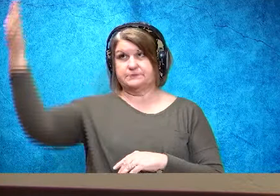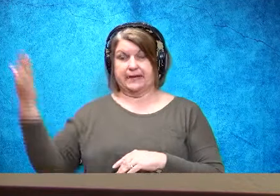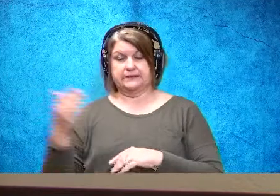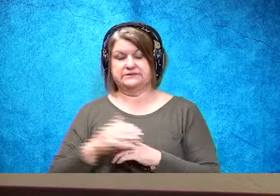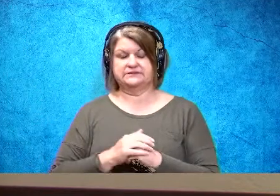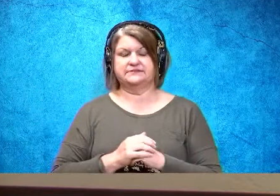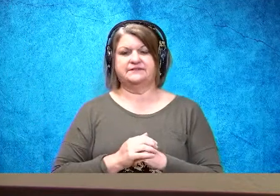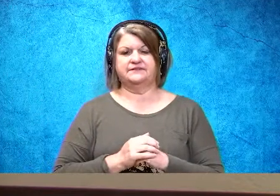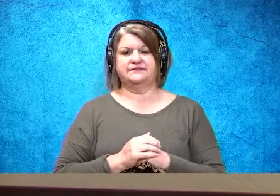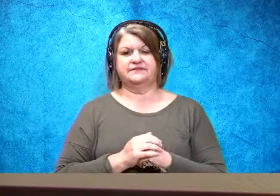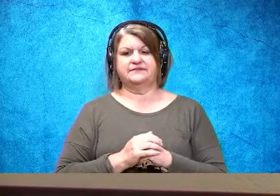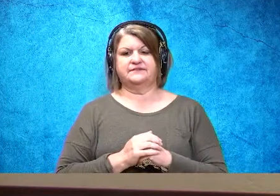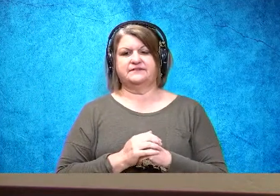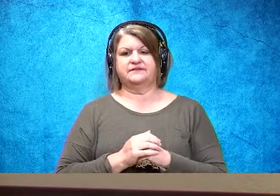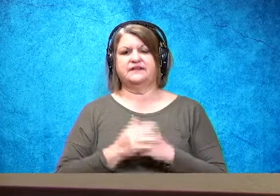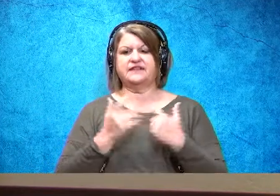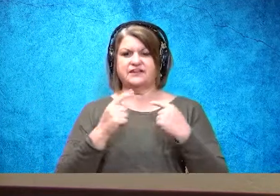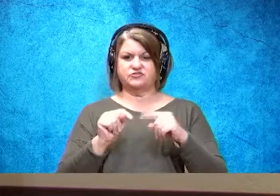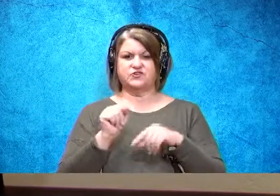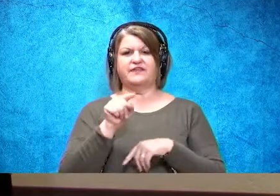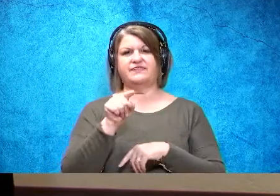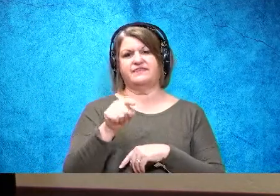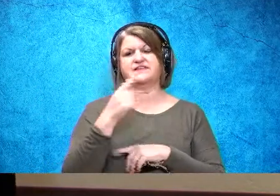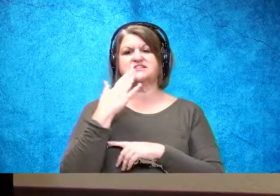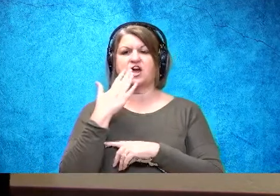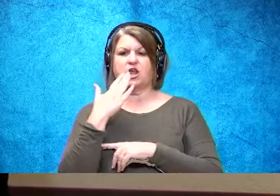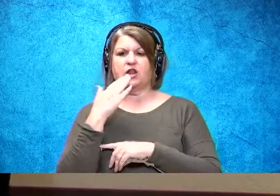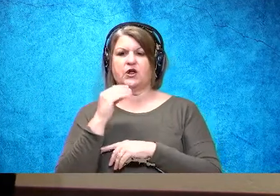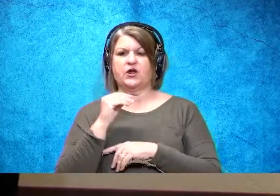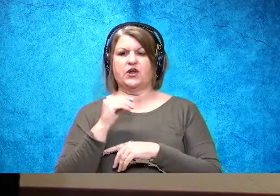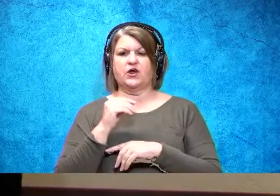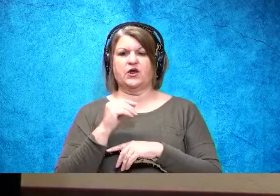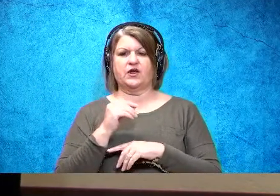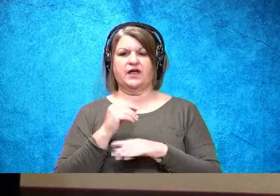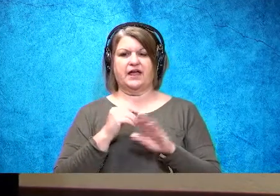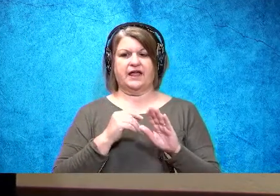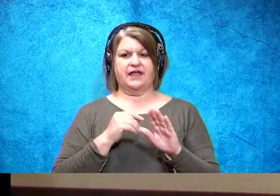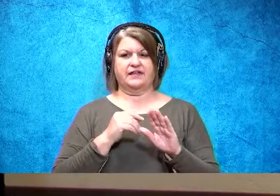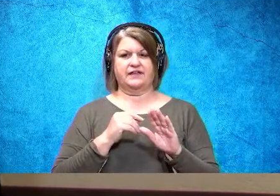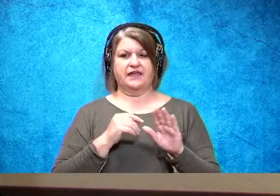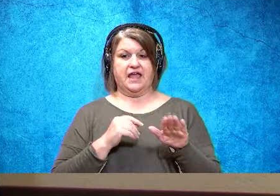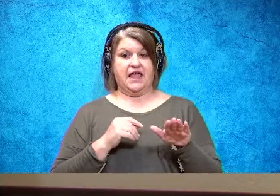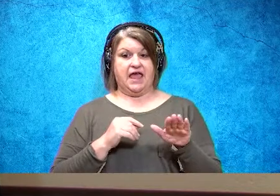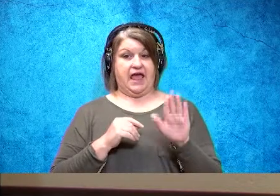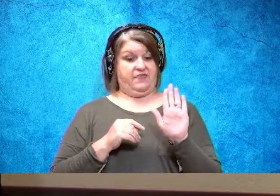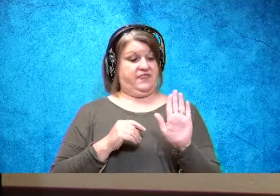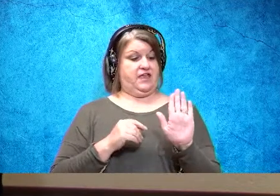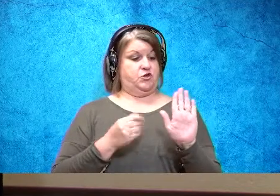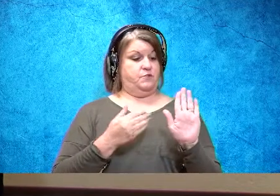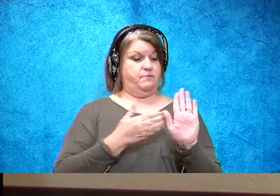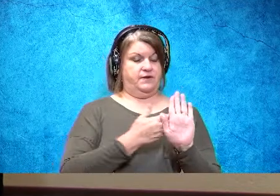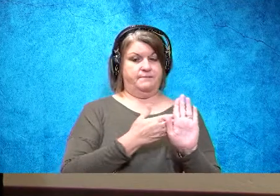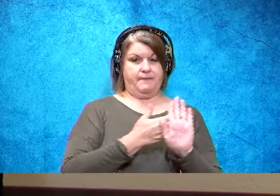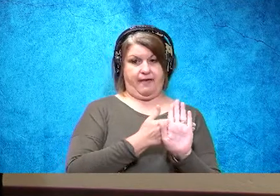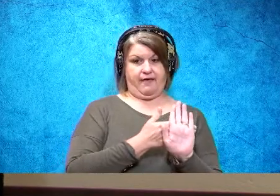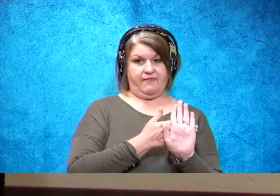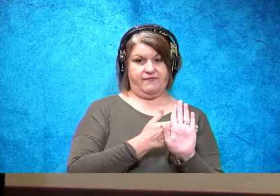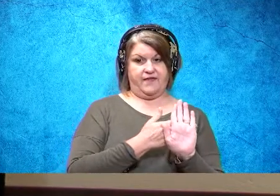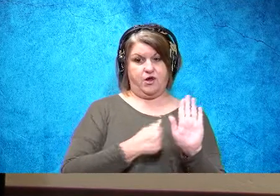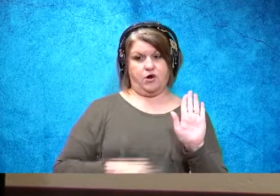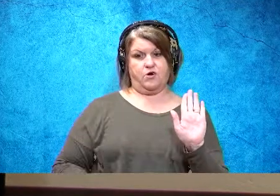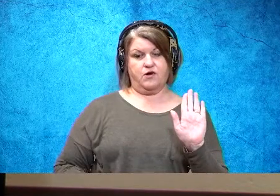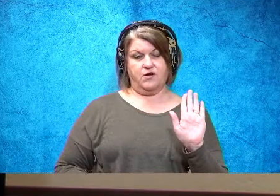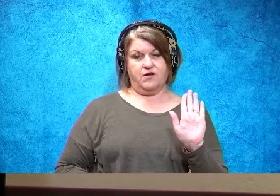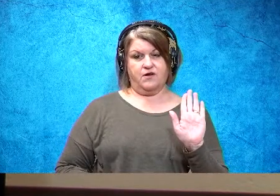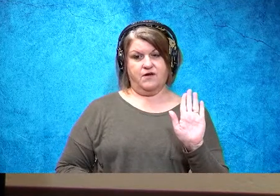circles. Let's try this color. And then you put that under your robot. Maybe for the planet, we could give it